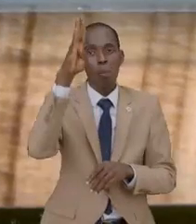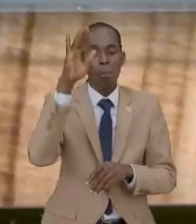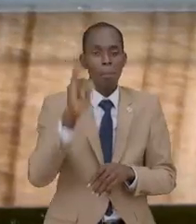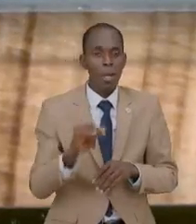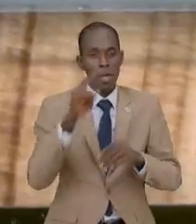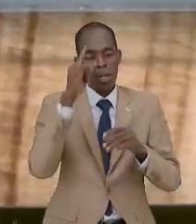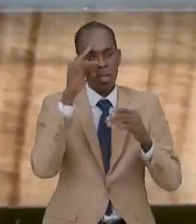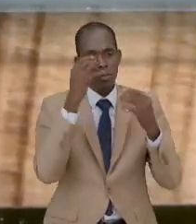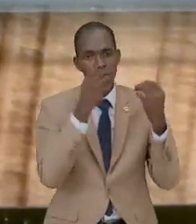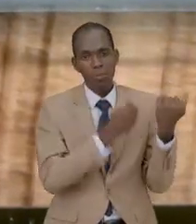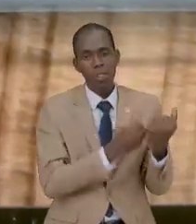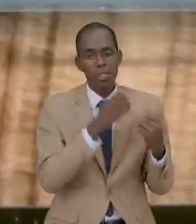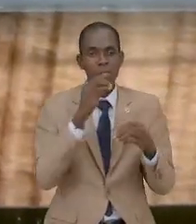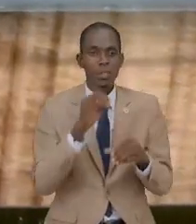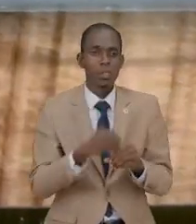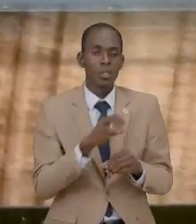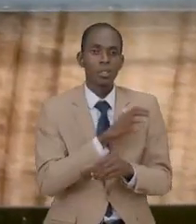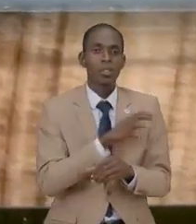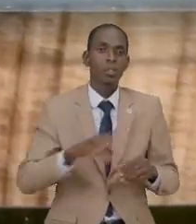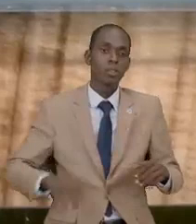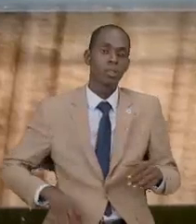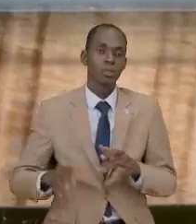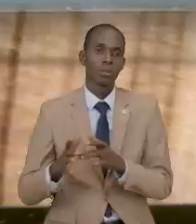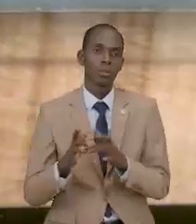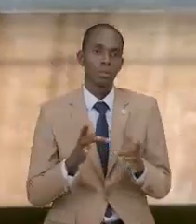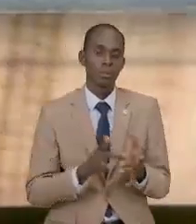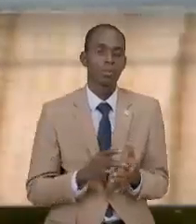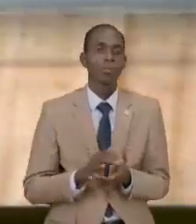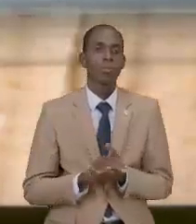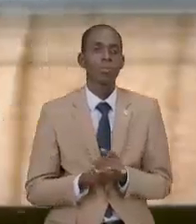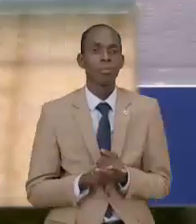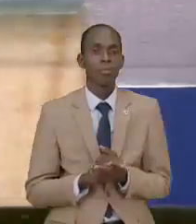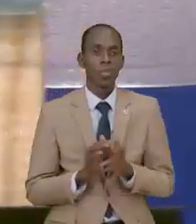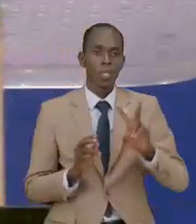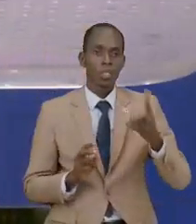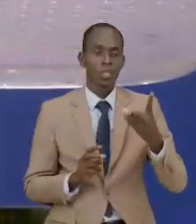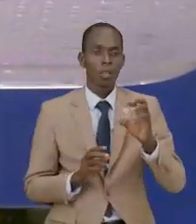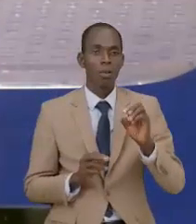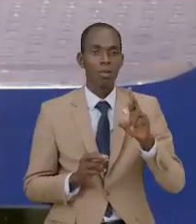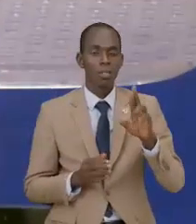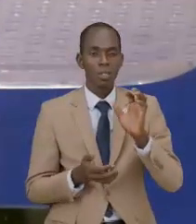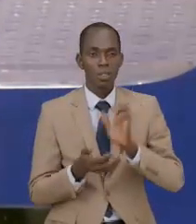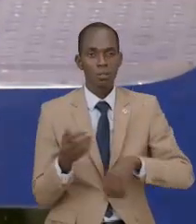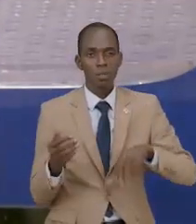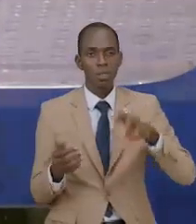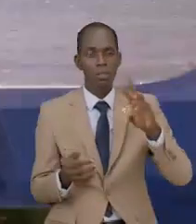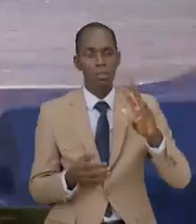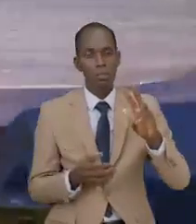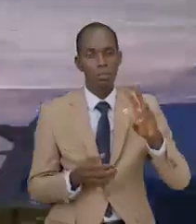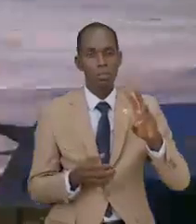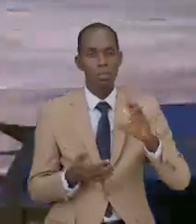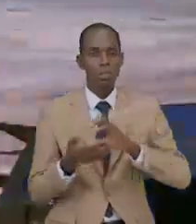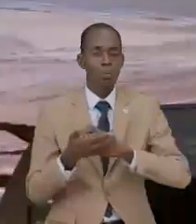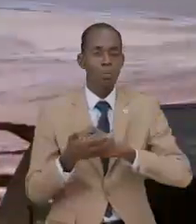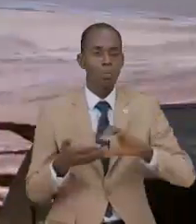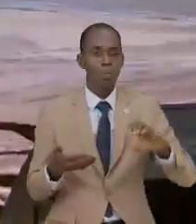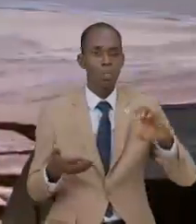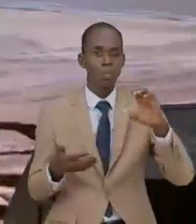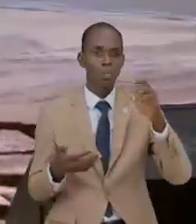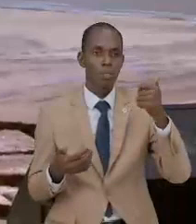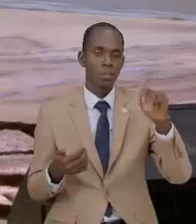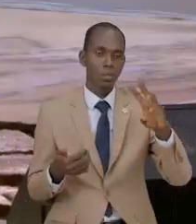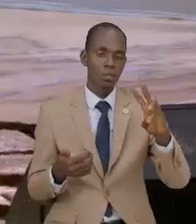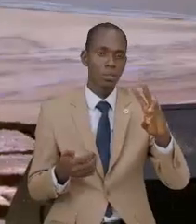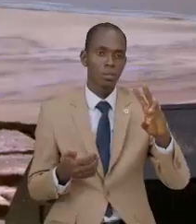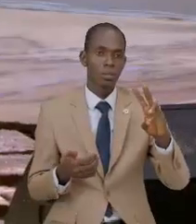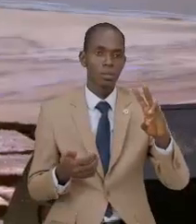faith in Christ Jesus. 2 Corinthians chapter 6, reading from verse